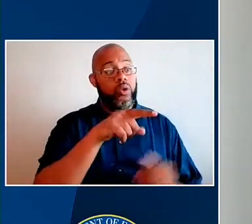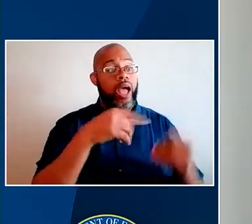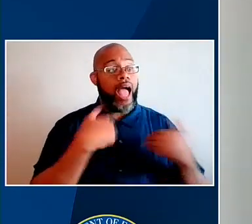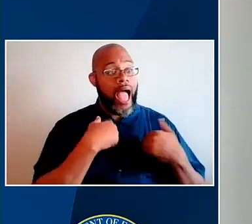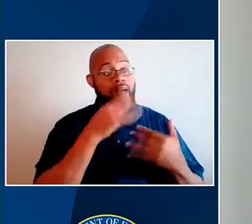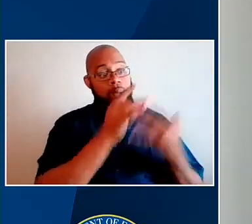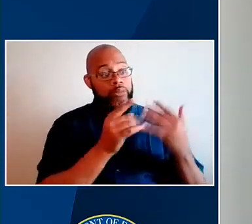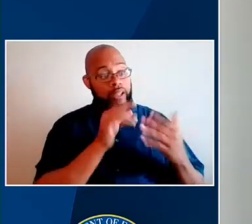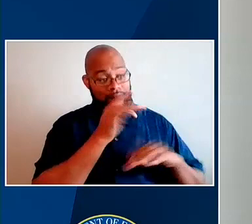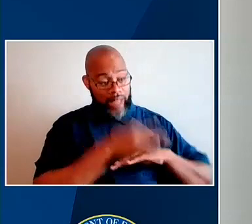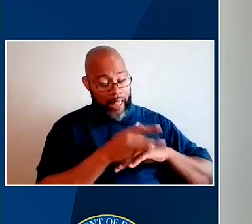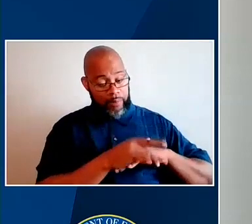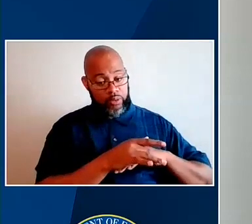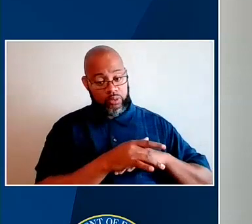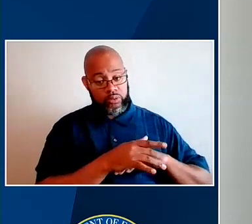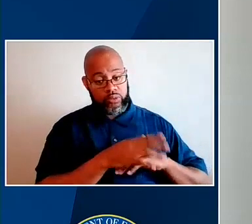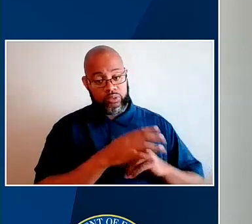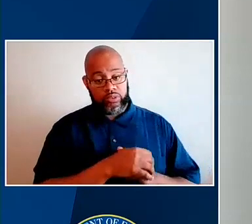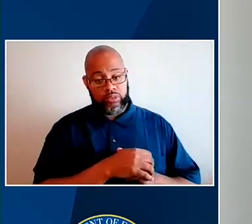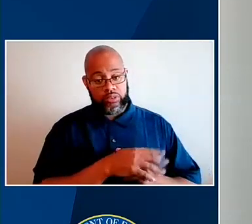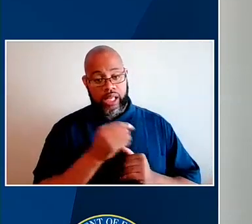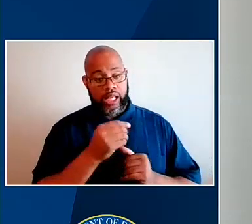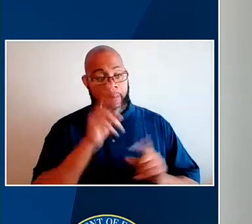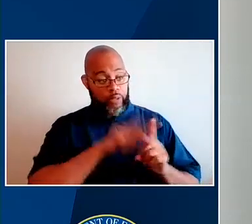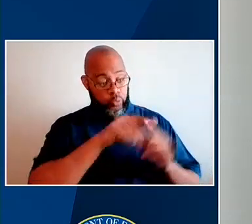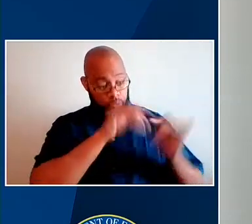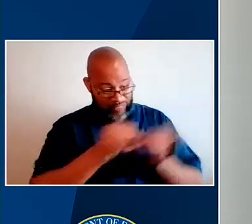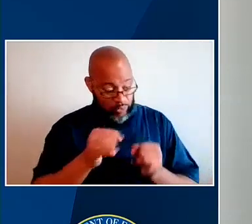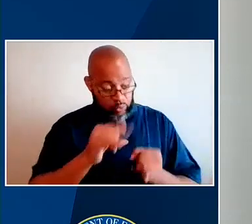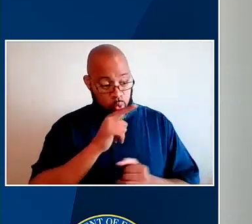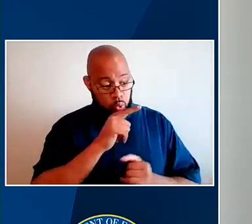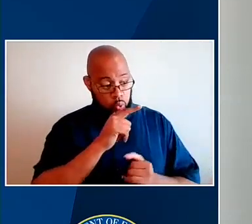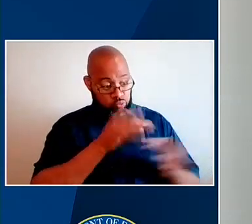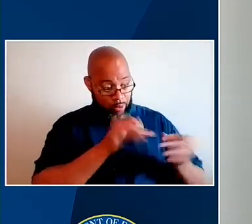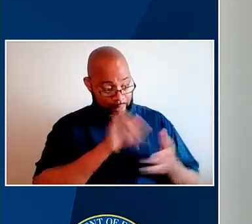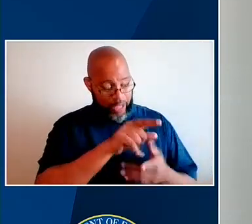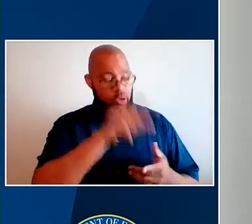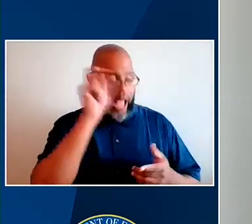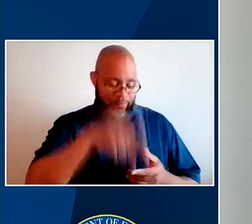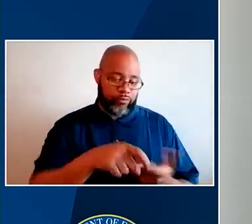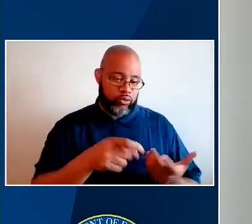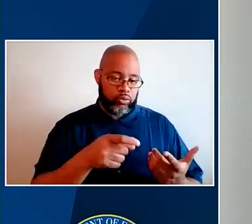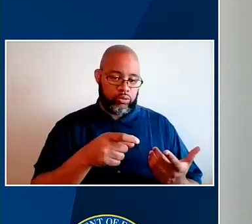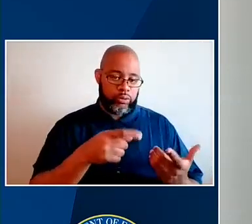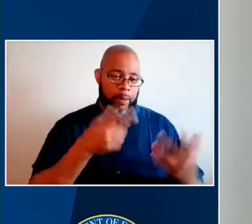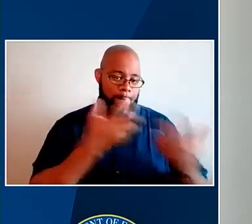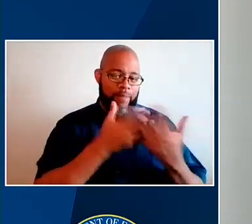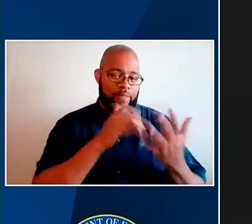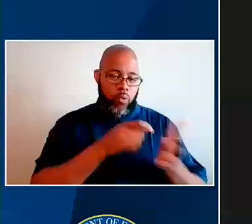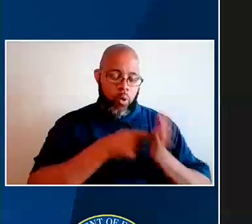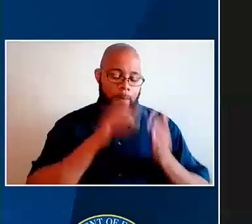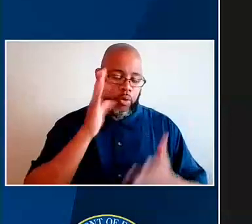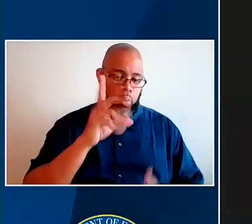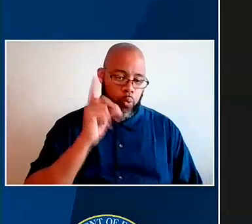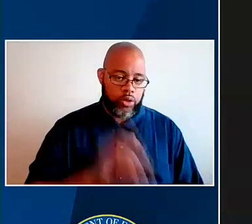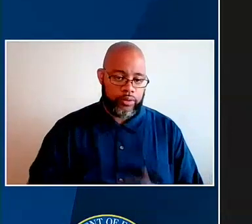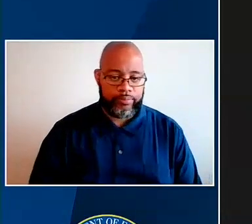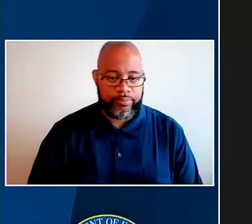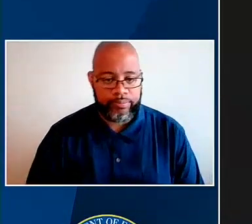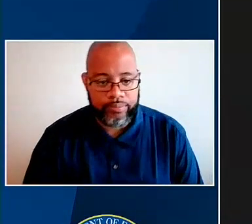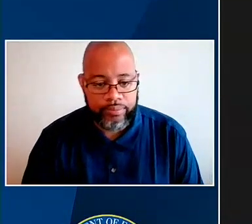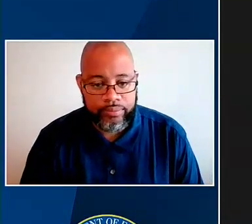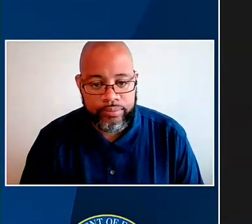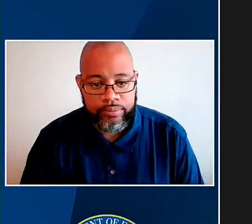option available and it applies to the individuals that are described here, yes, you would meet this requirement.